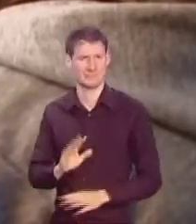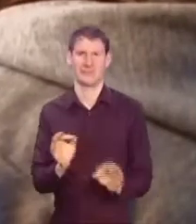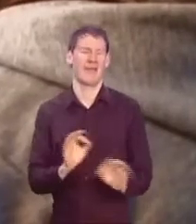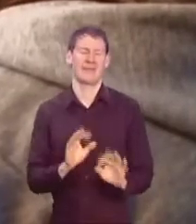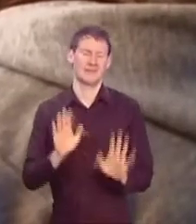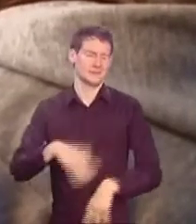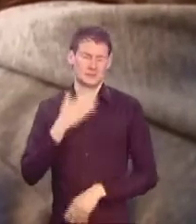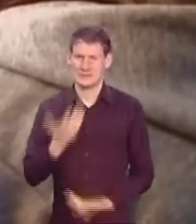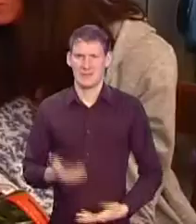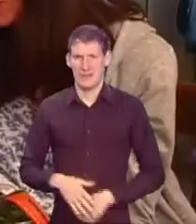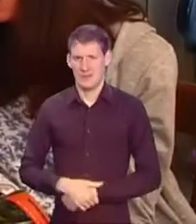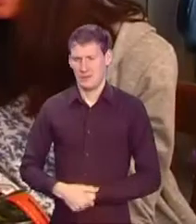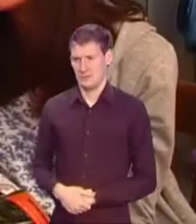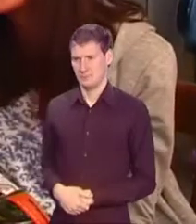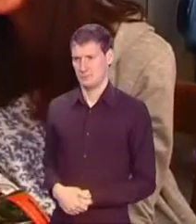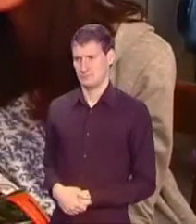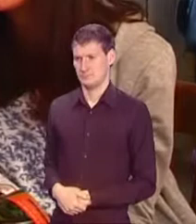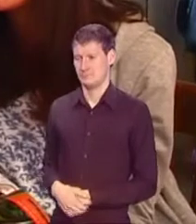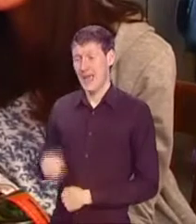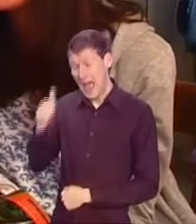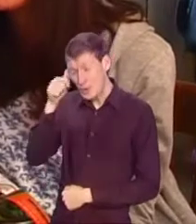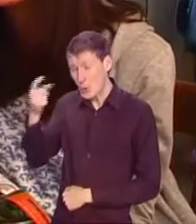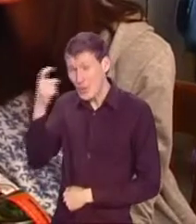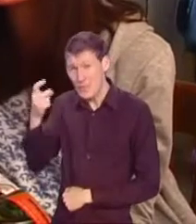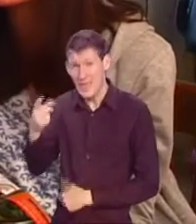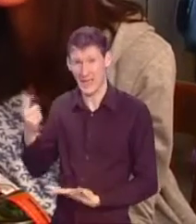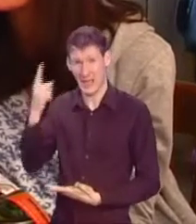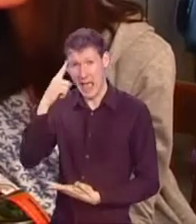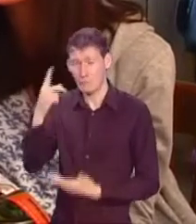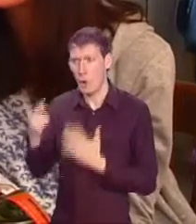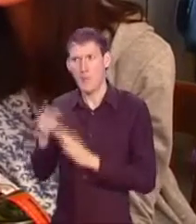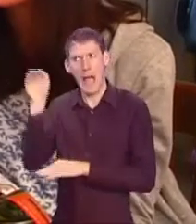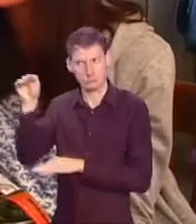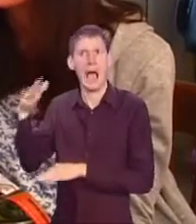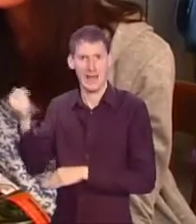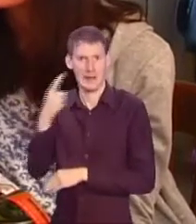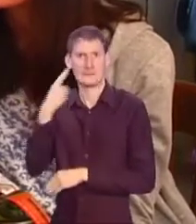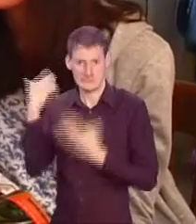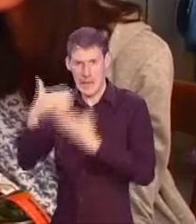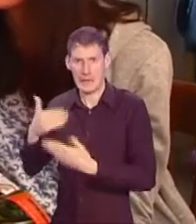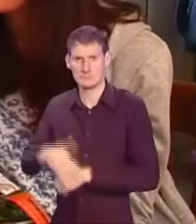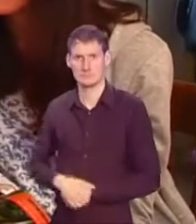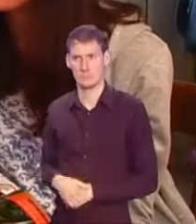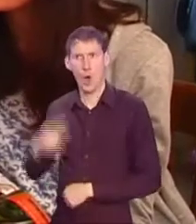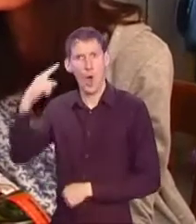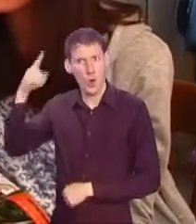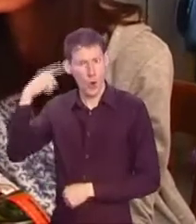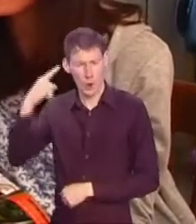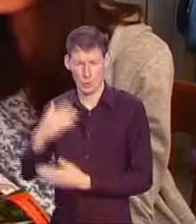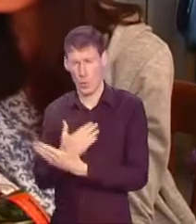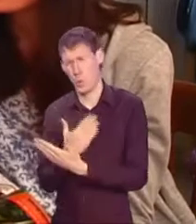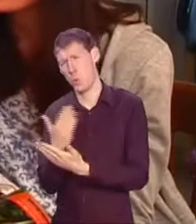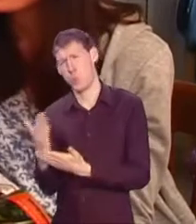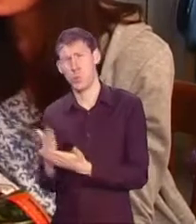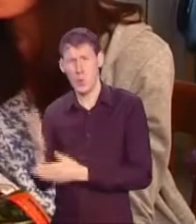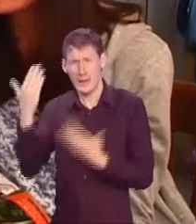doesn't matter. I know what you're thinking, but there was something out there last night. The noise went on until the early